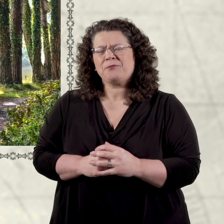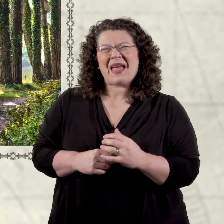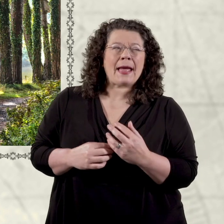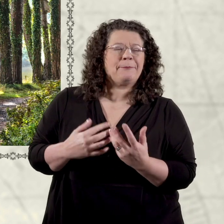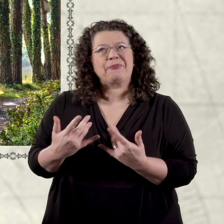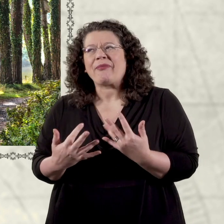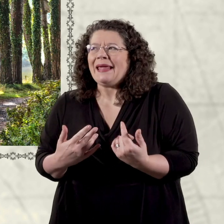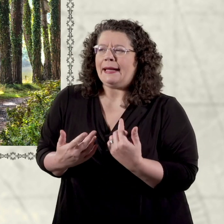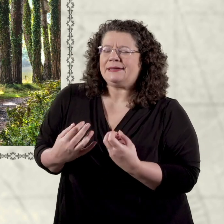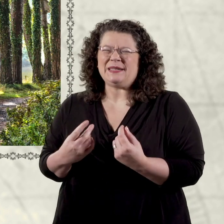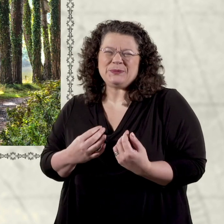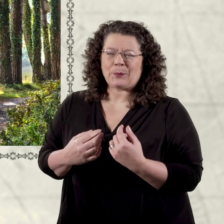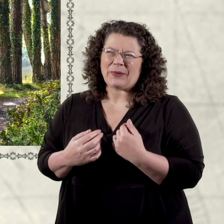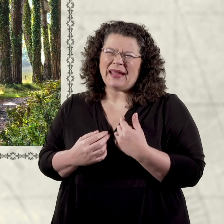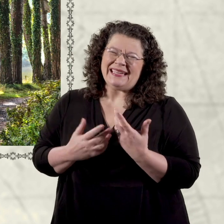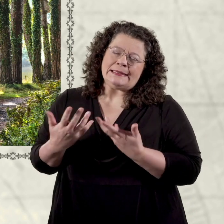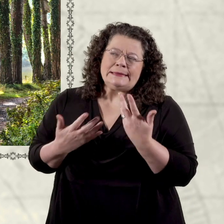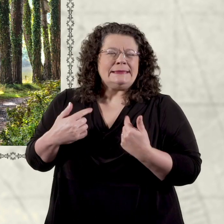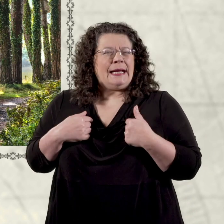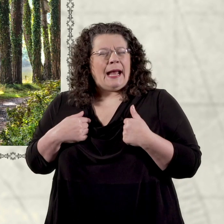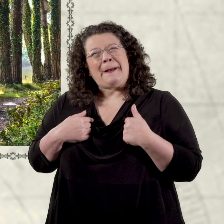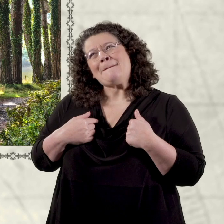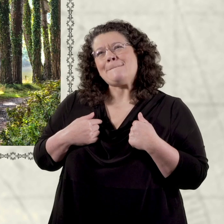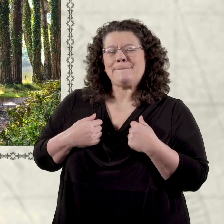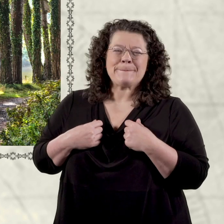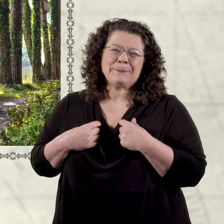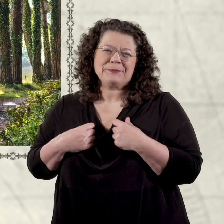I went a little, I don't know,